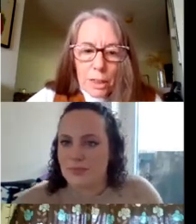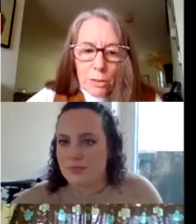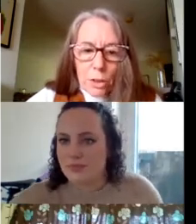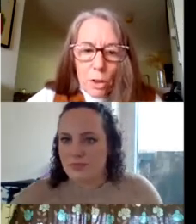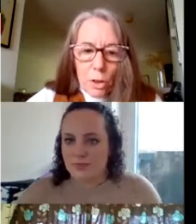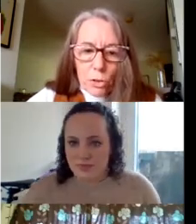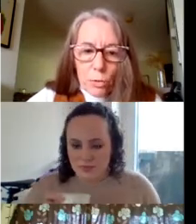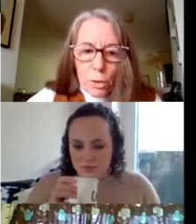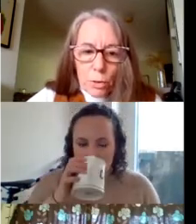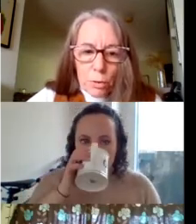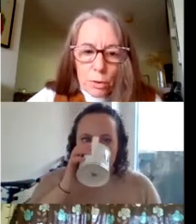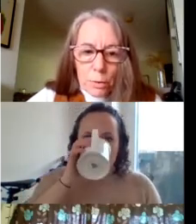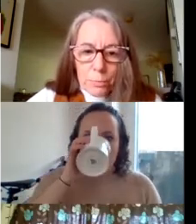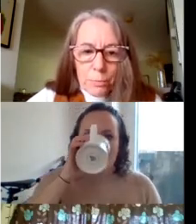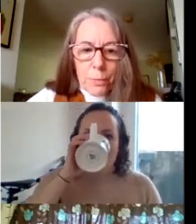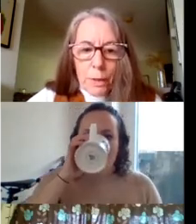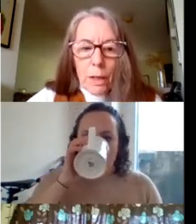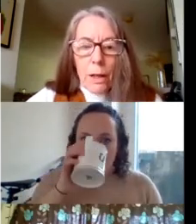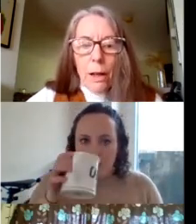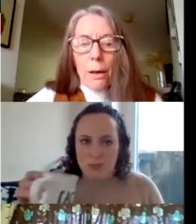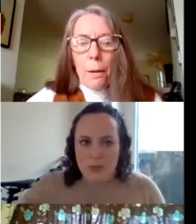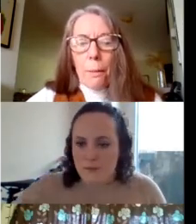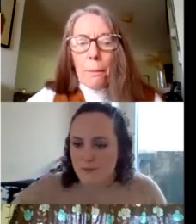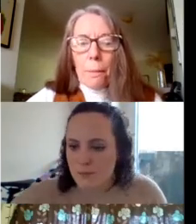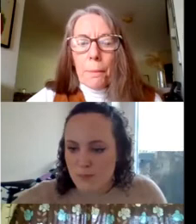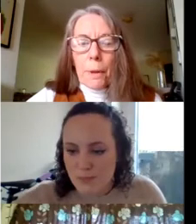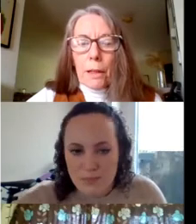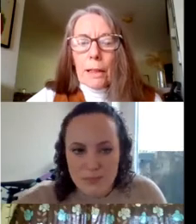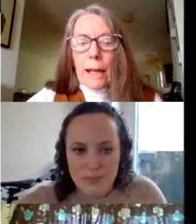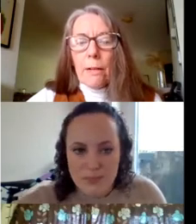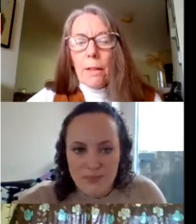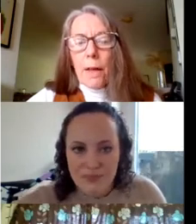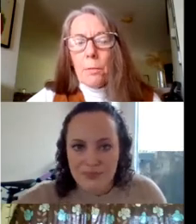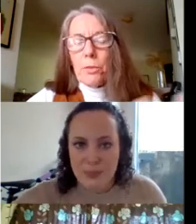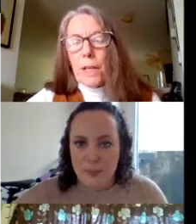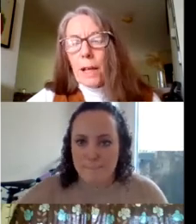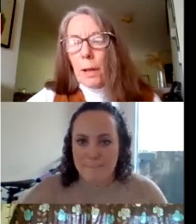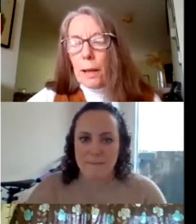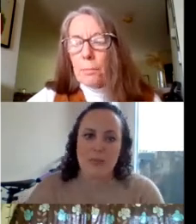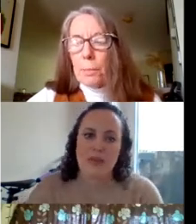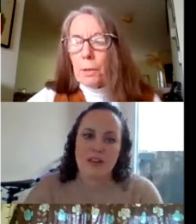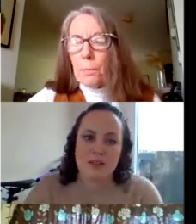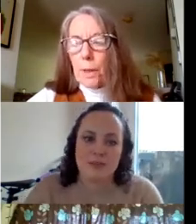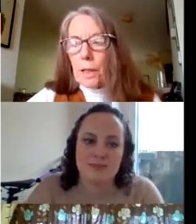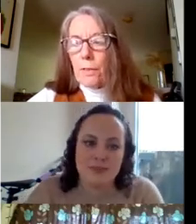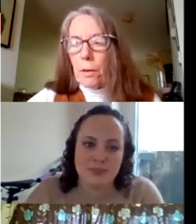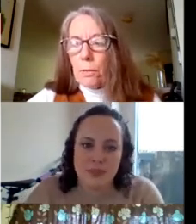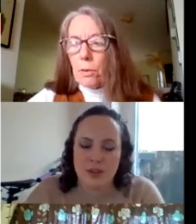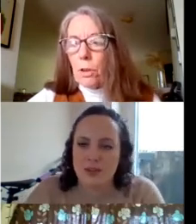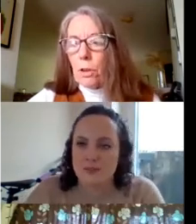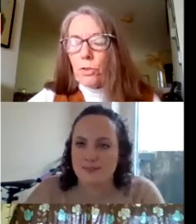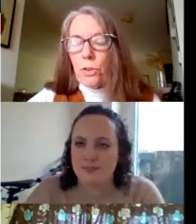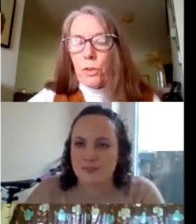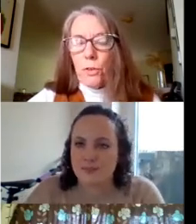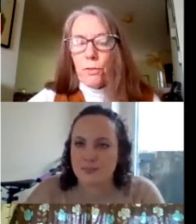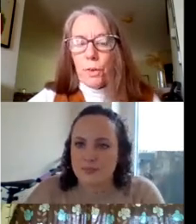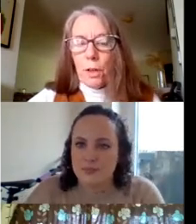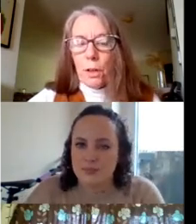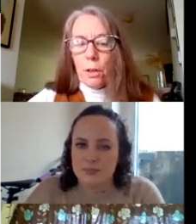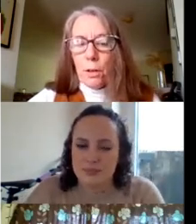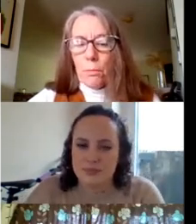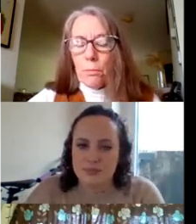you can see, is a Yorkshire rose. And again, that was the emblem that you found on lots